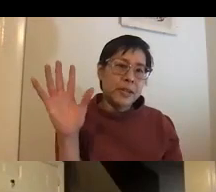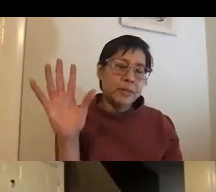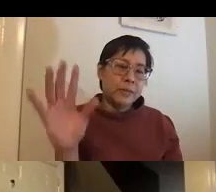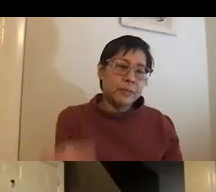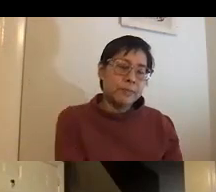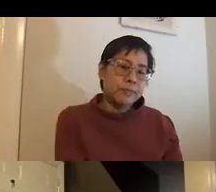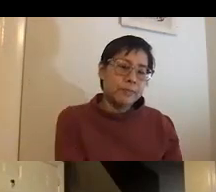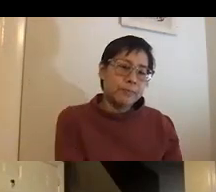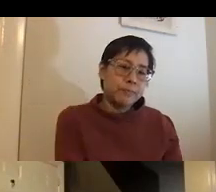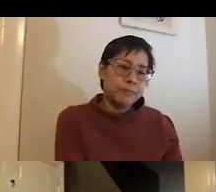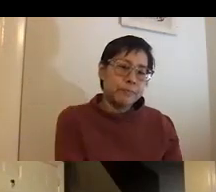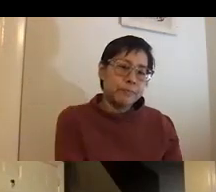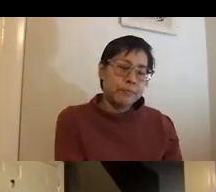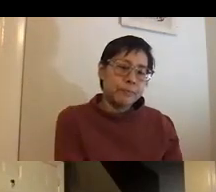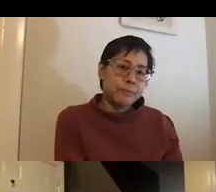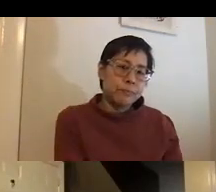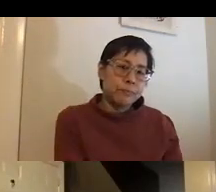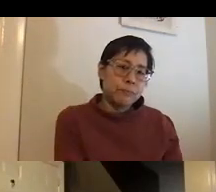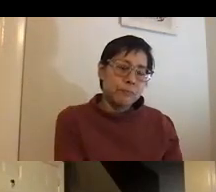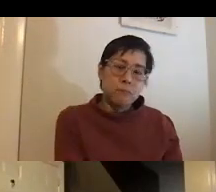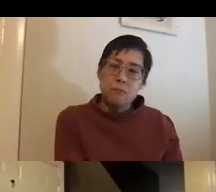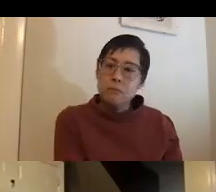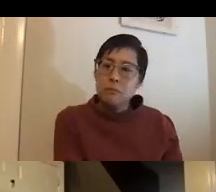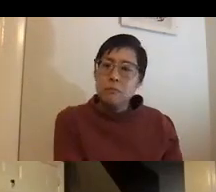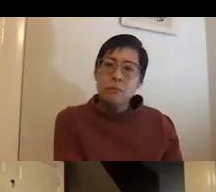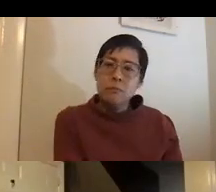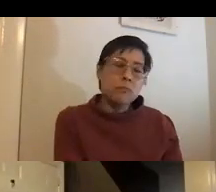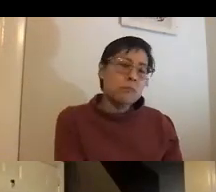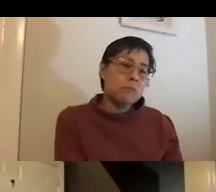A second. Thank you, Ms. Tung. Is there